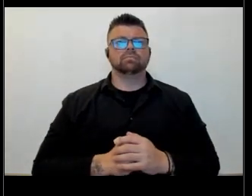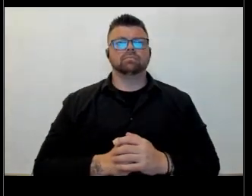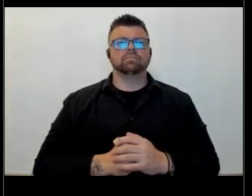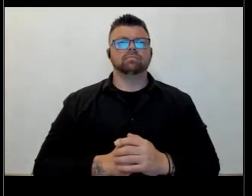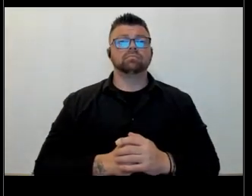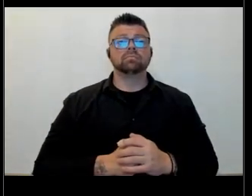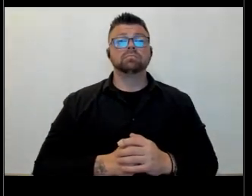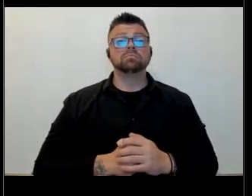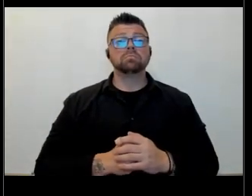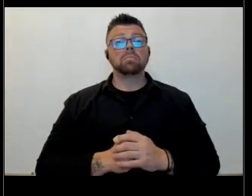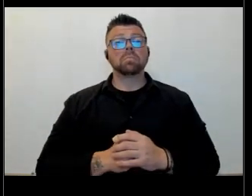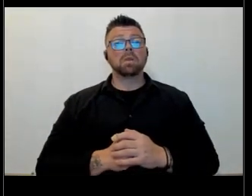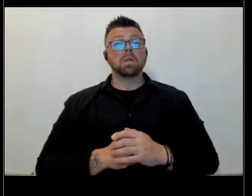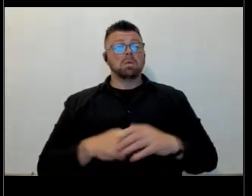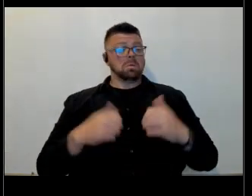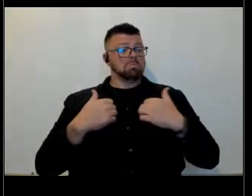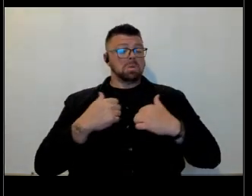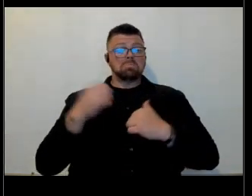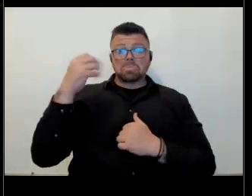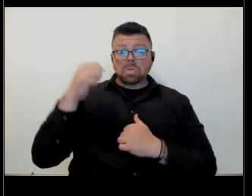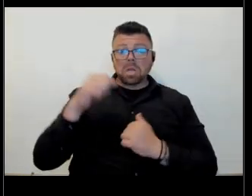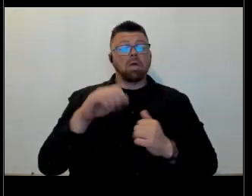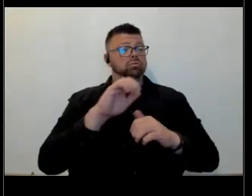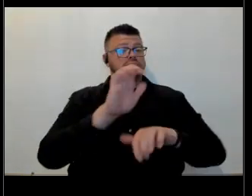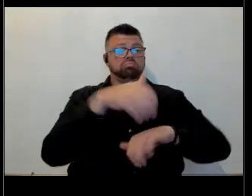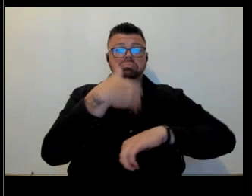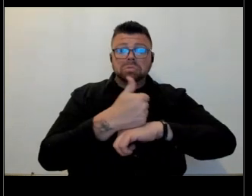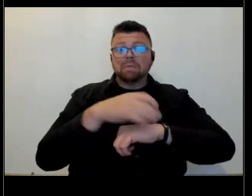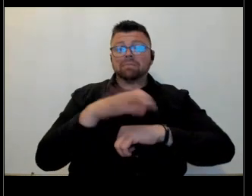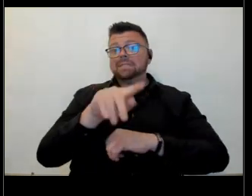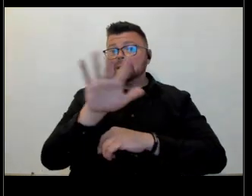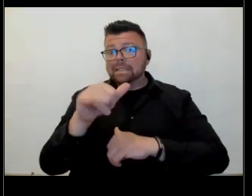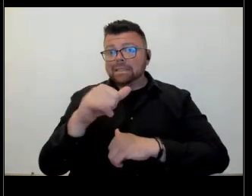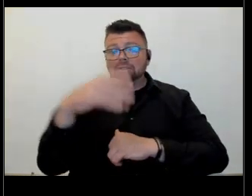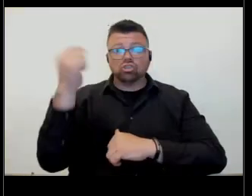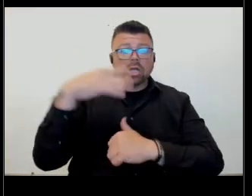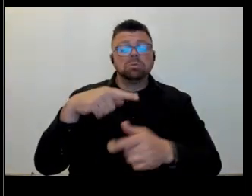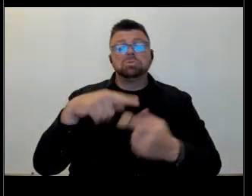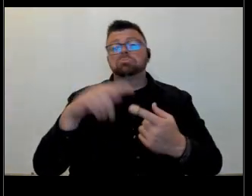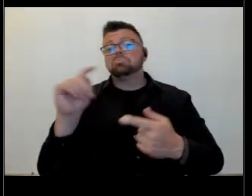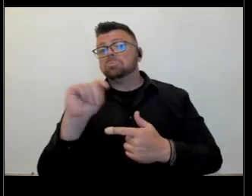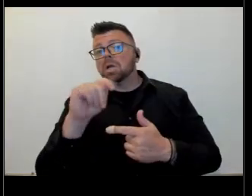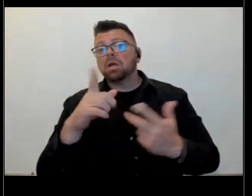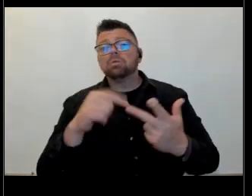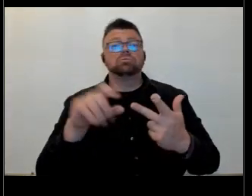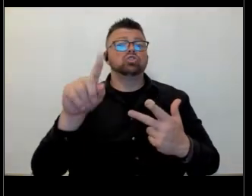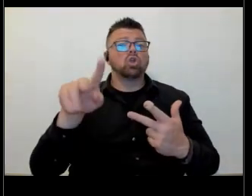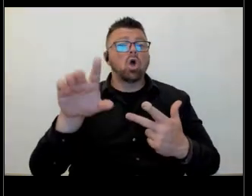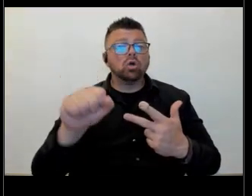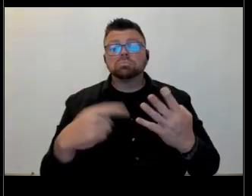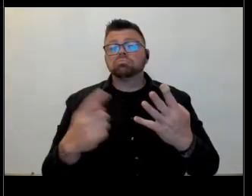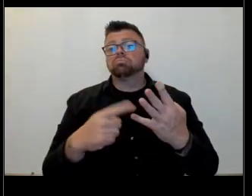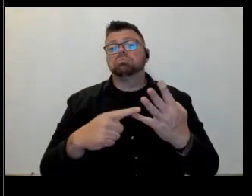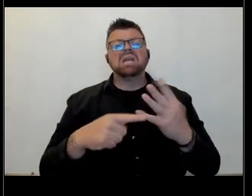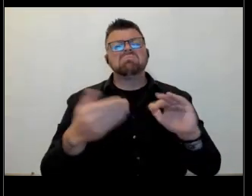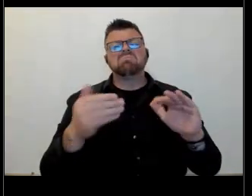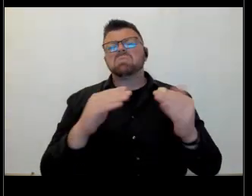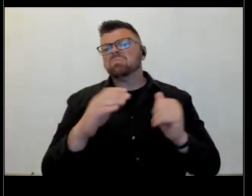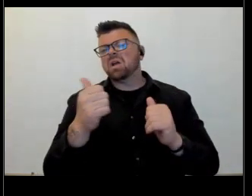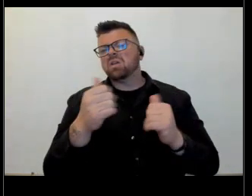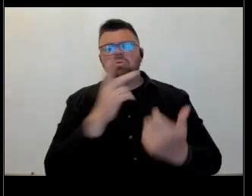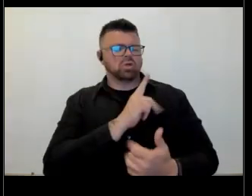When bathing facilities, shower rooms, urinals, stalls, and similar personal